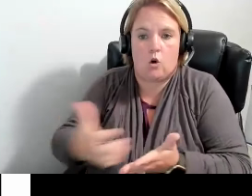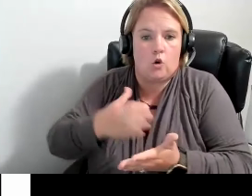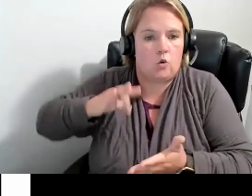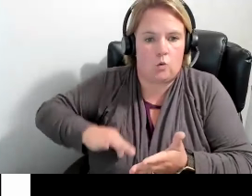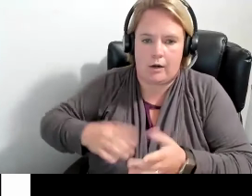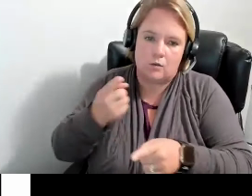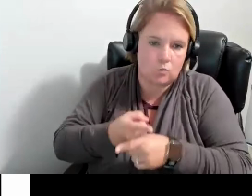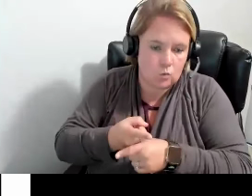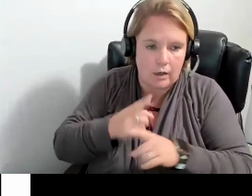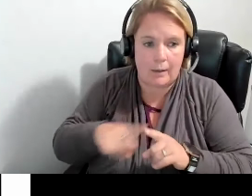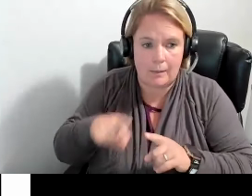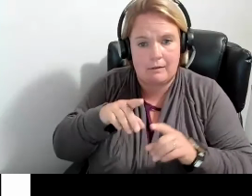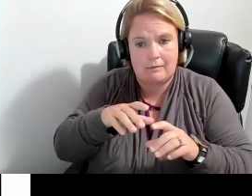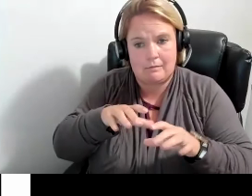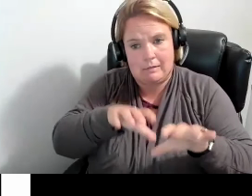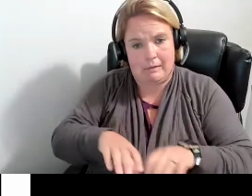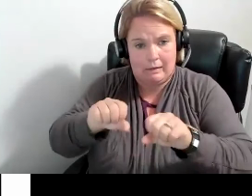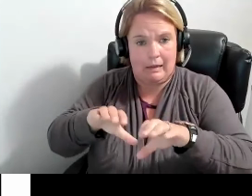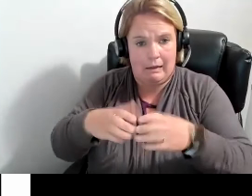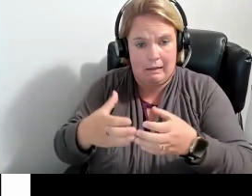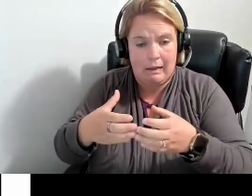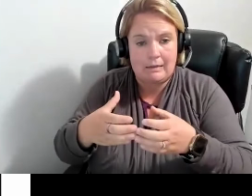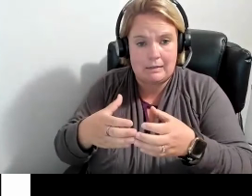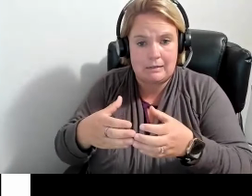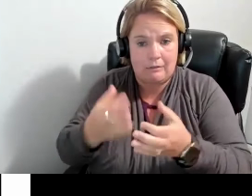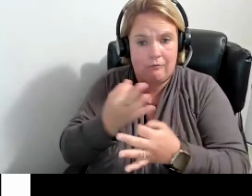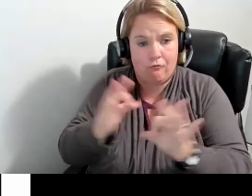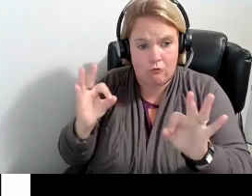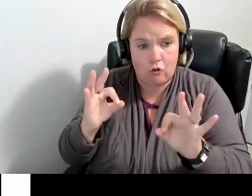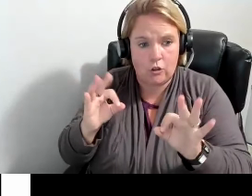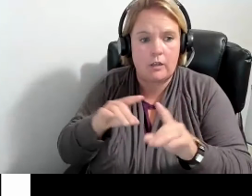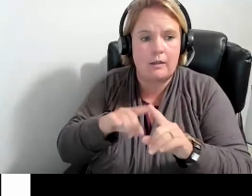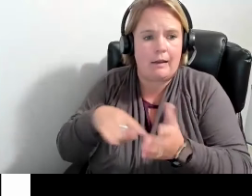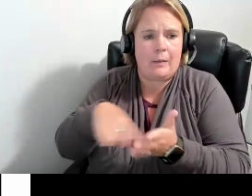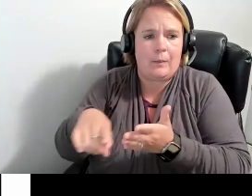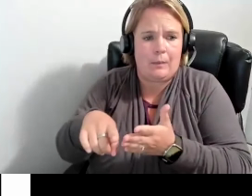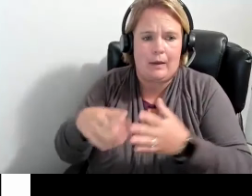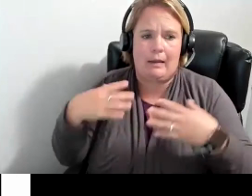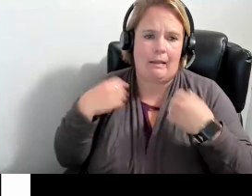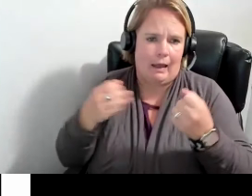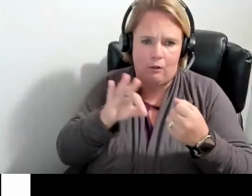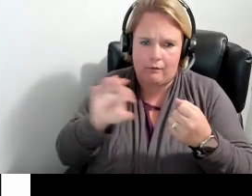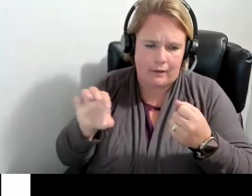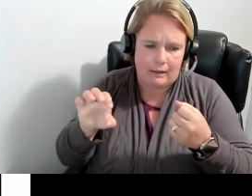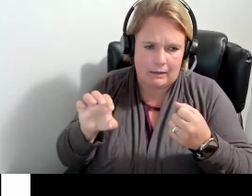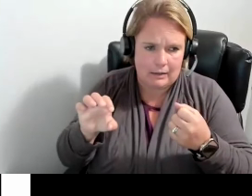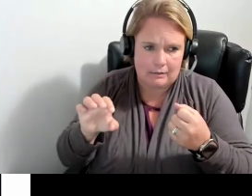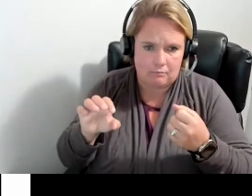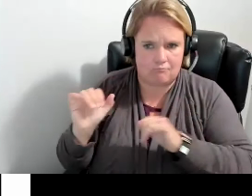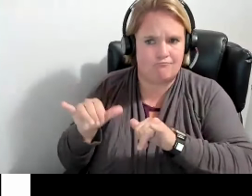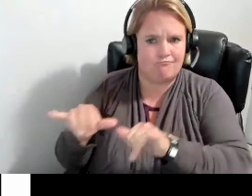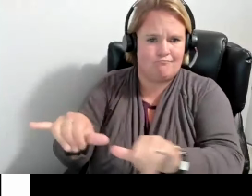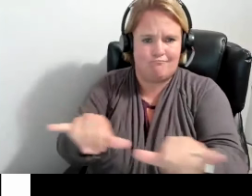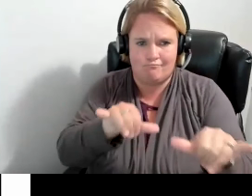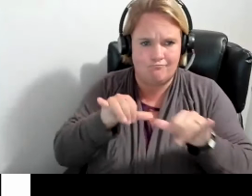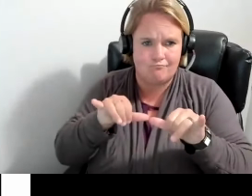they are able to take these classes tuition free. They just have to pay that student health fee that everybody's paying. And they're